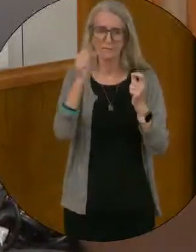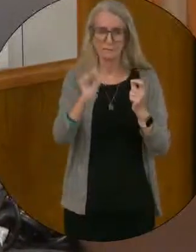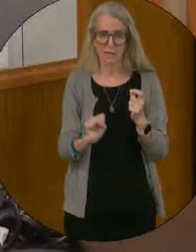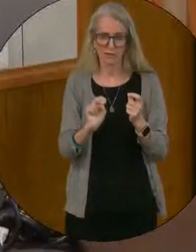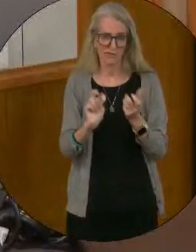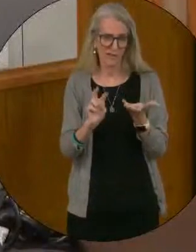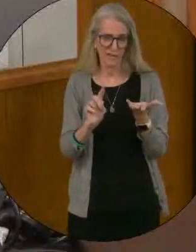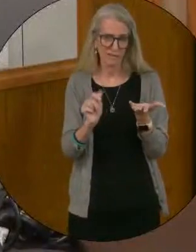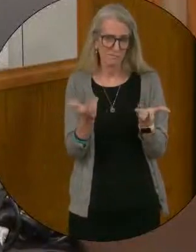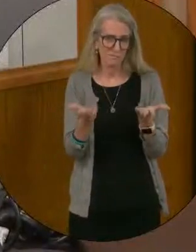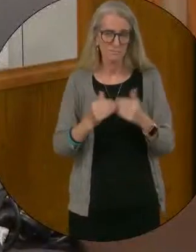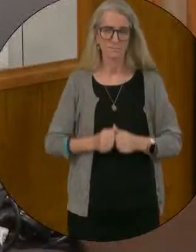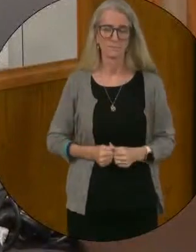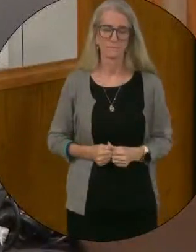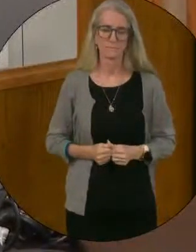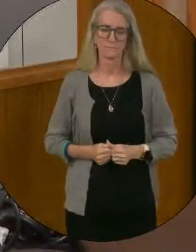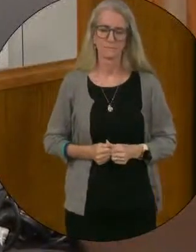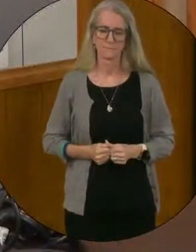Nevada.